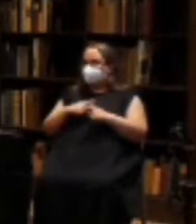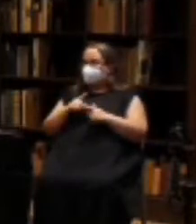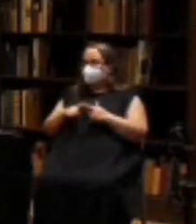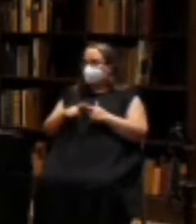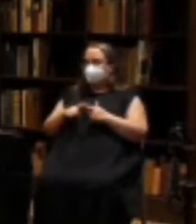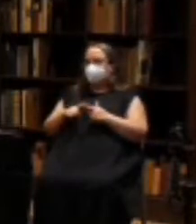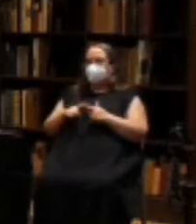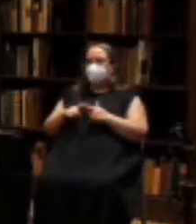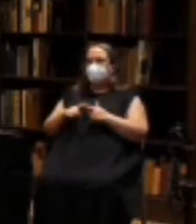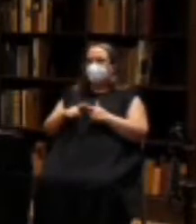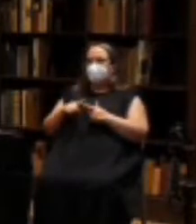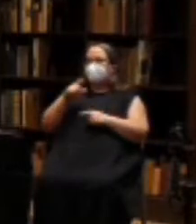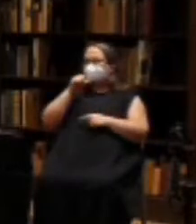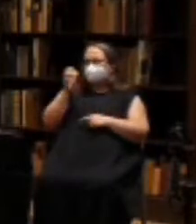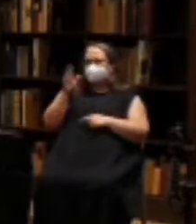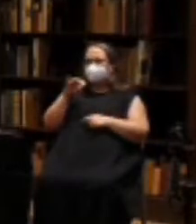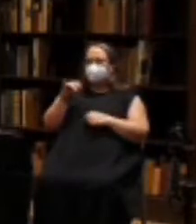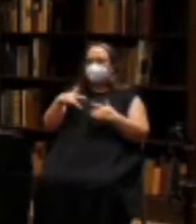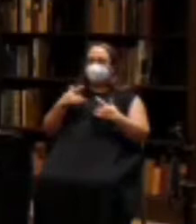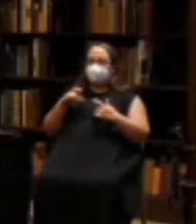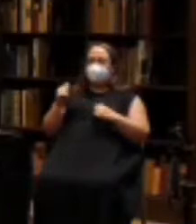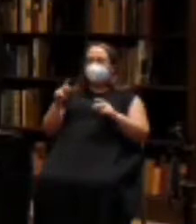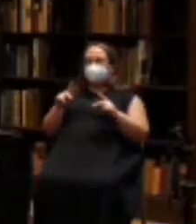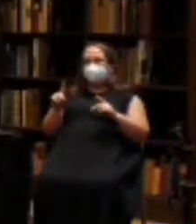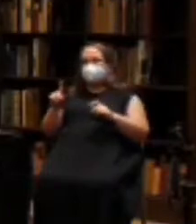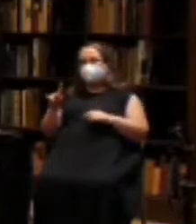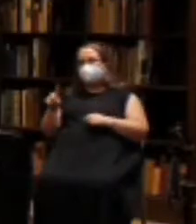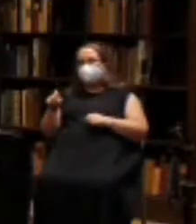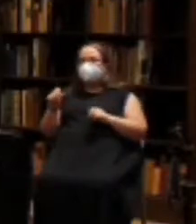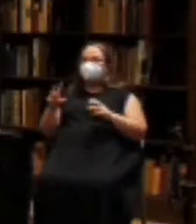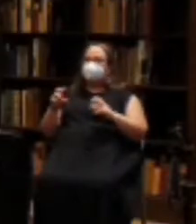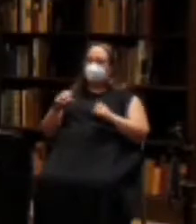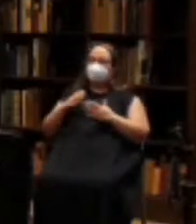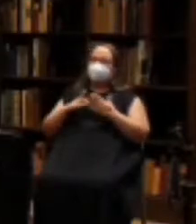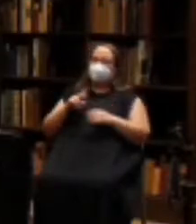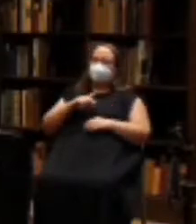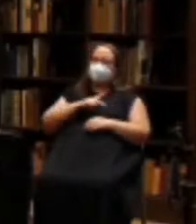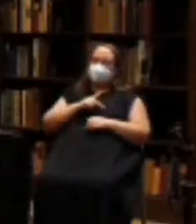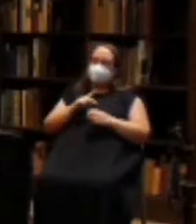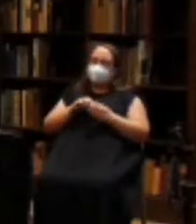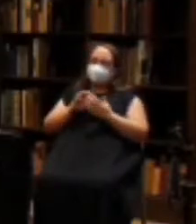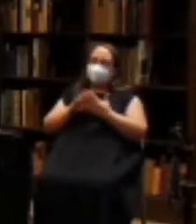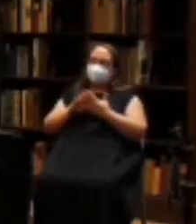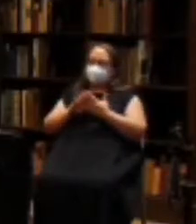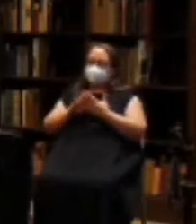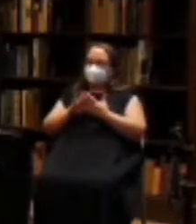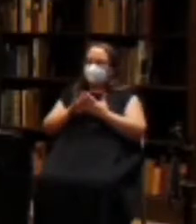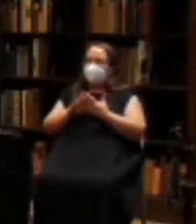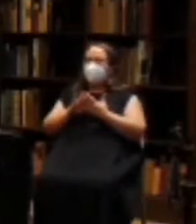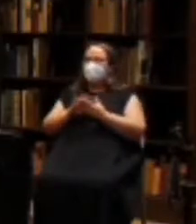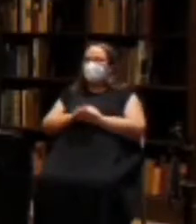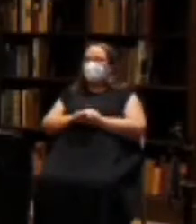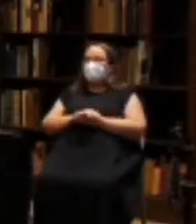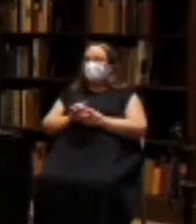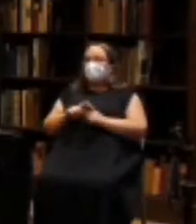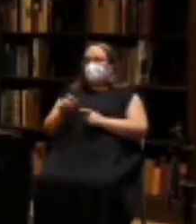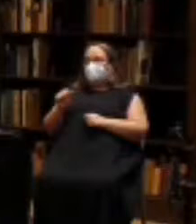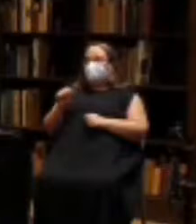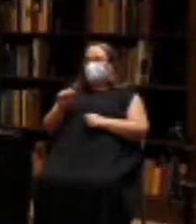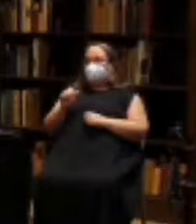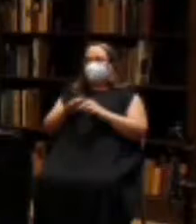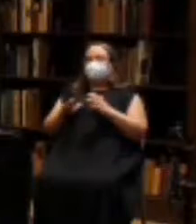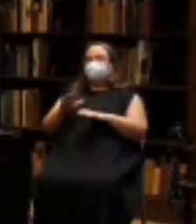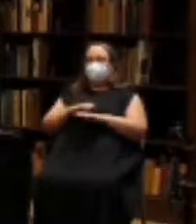So they ended up not speaking at this event, but other people did. So there were personality clashes, certainly, but yes, there